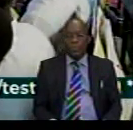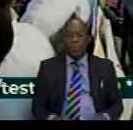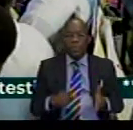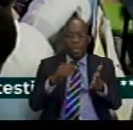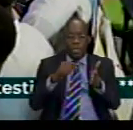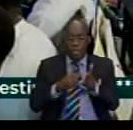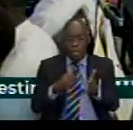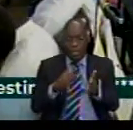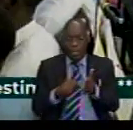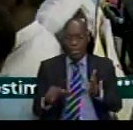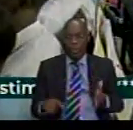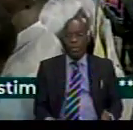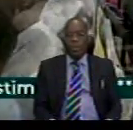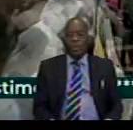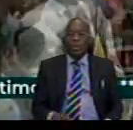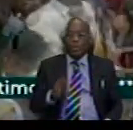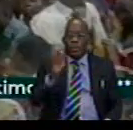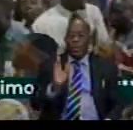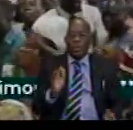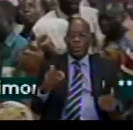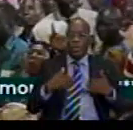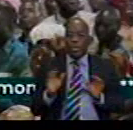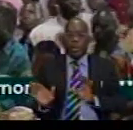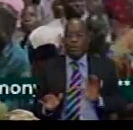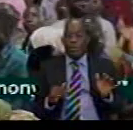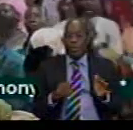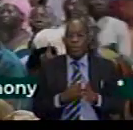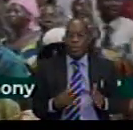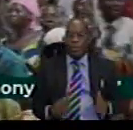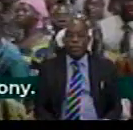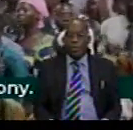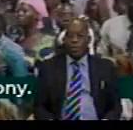Faites-les sortir. Amenez-les devant.